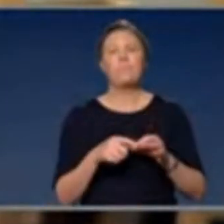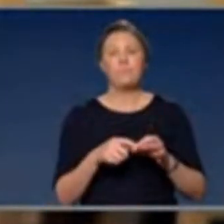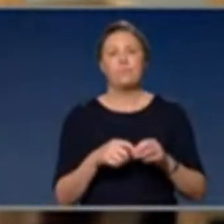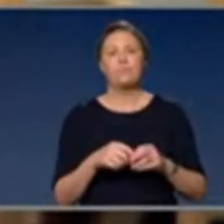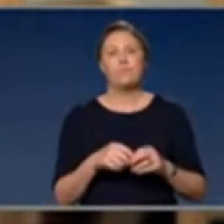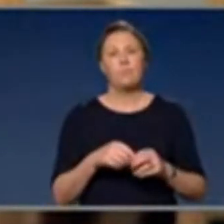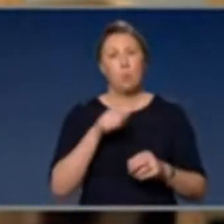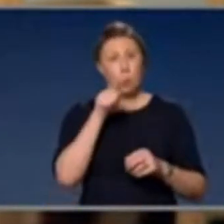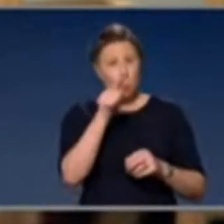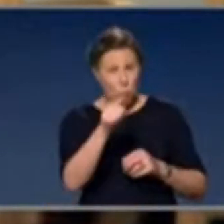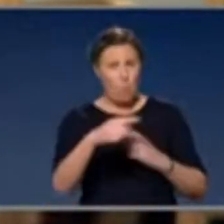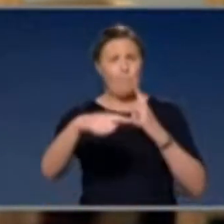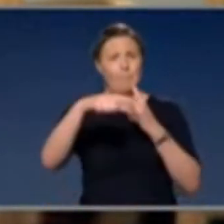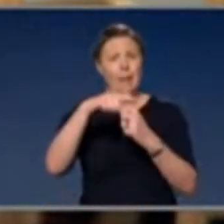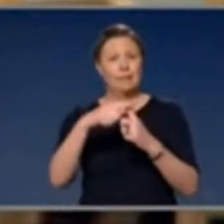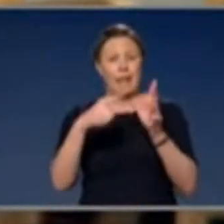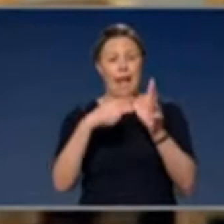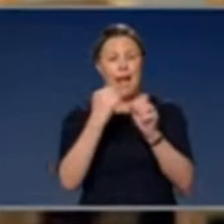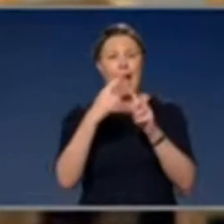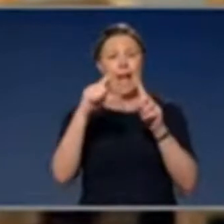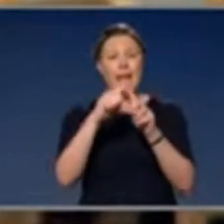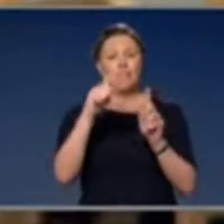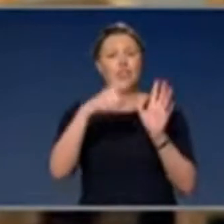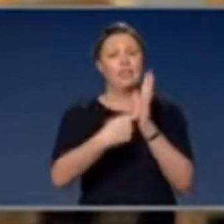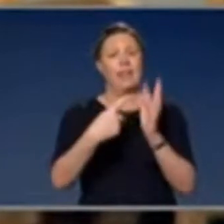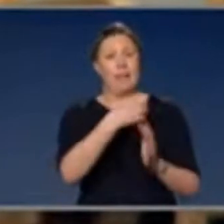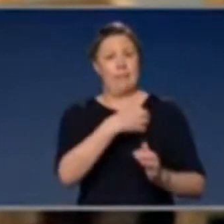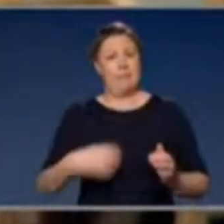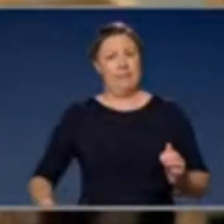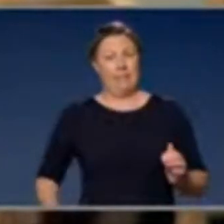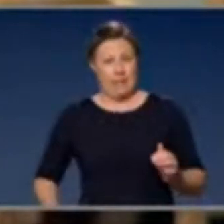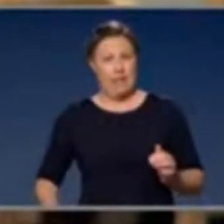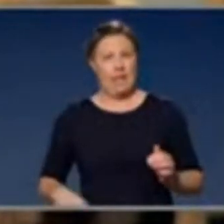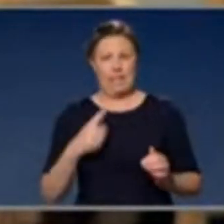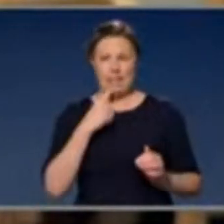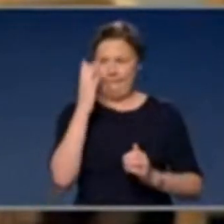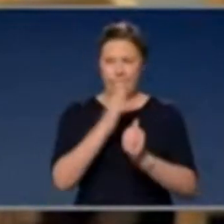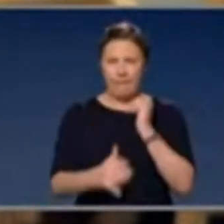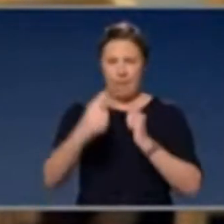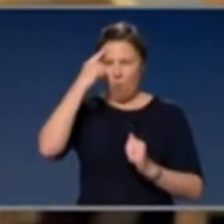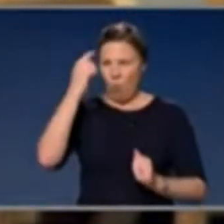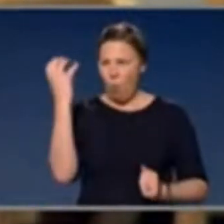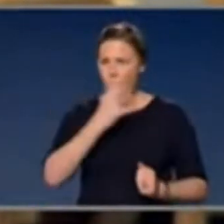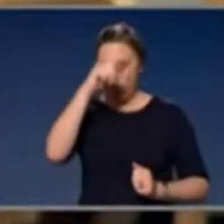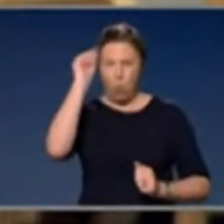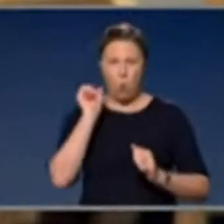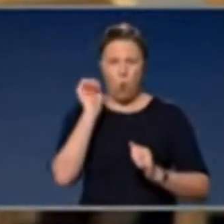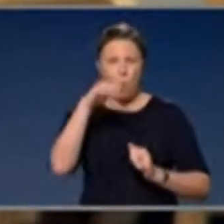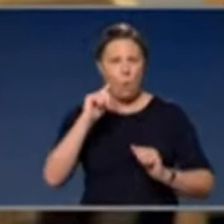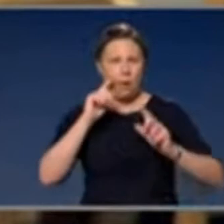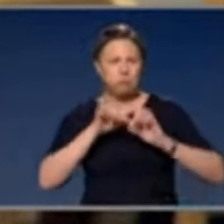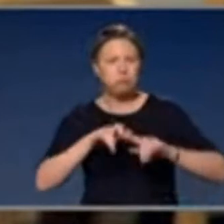have anticipated an entire workforce in an aged care centre being wiped during an outbreak, when in fact